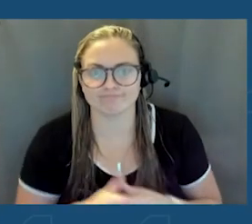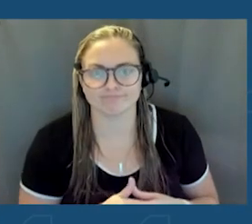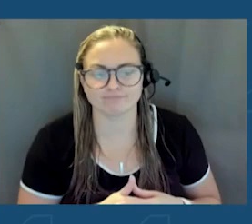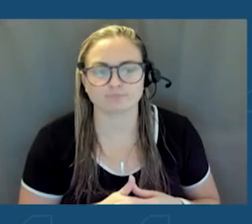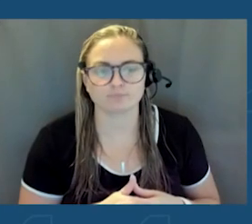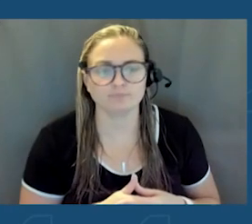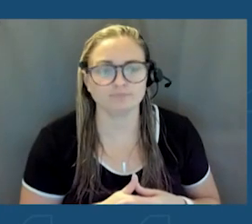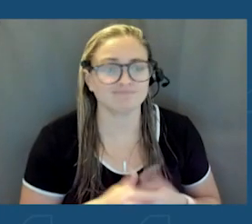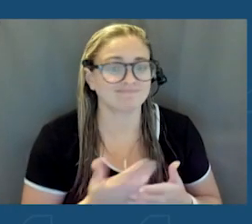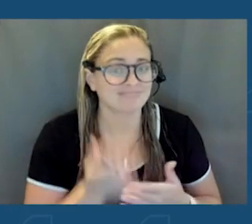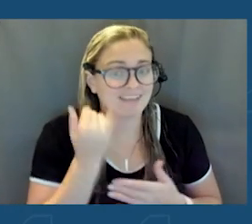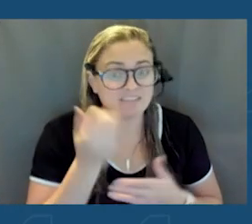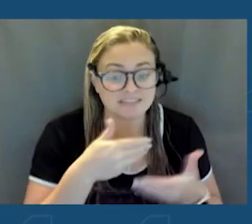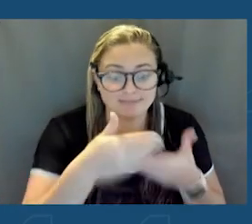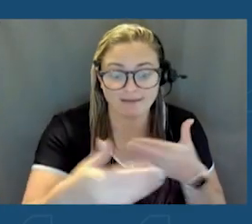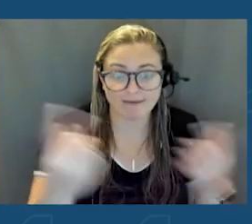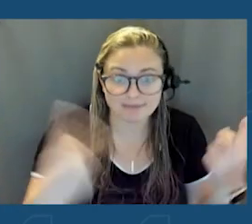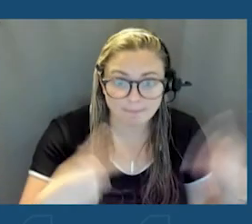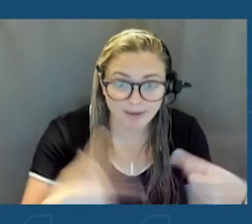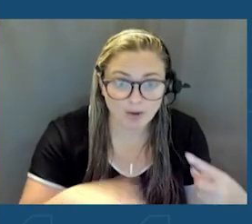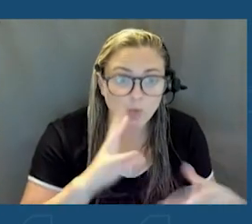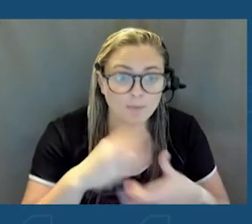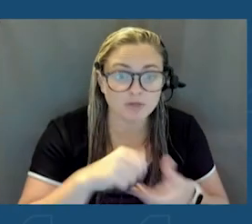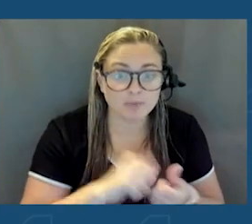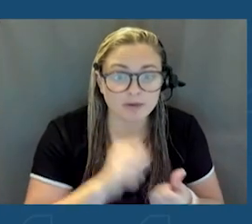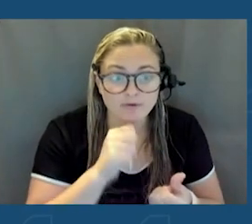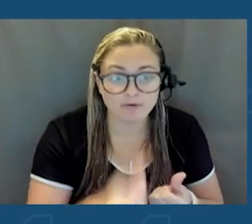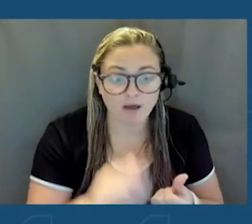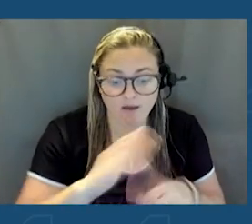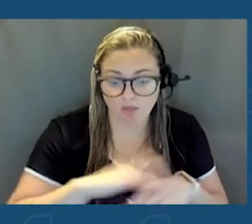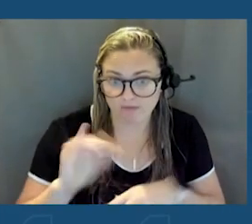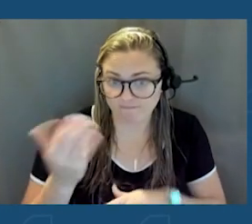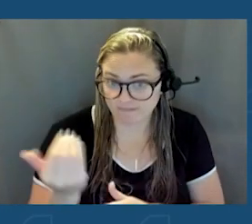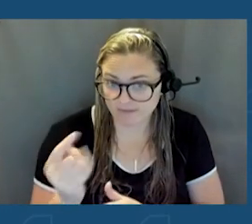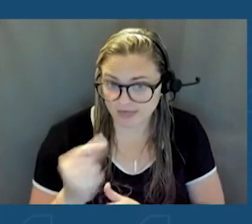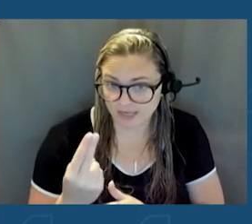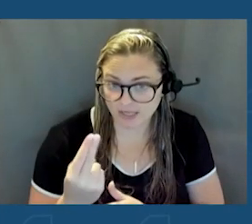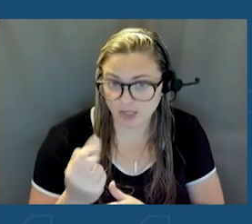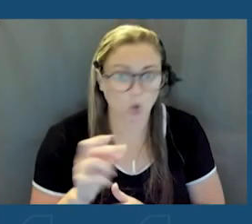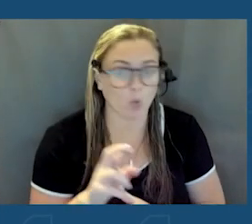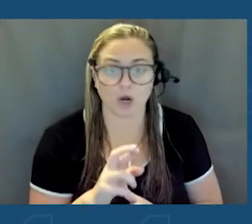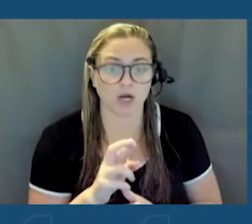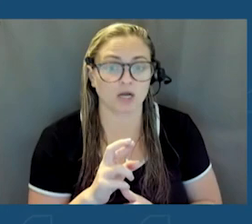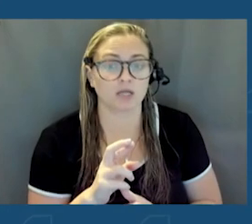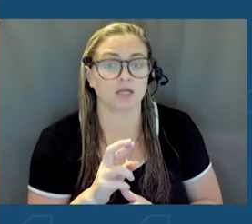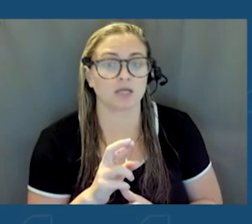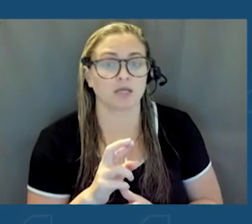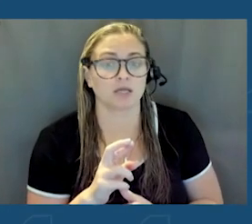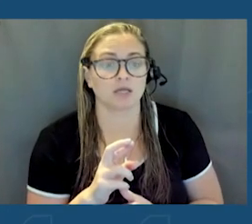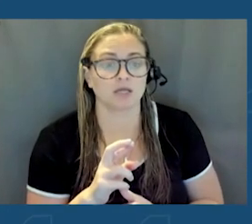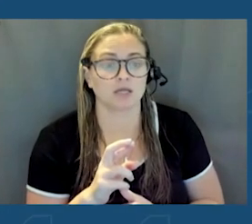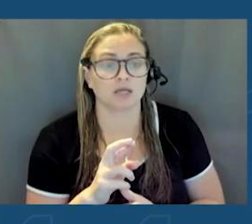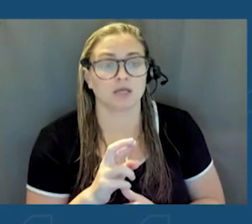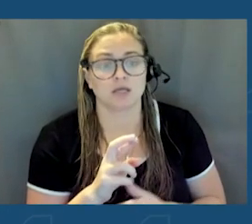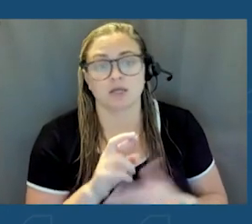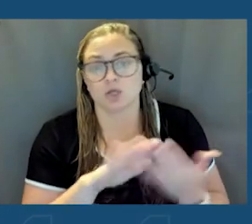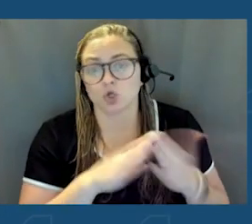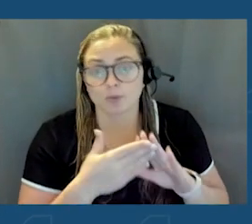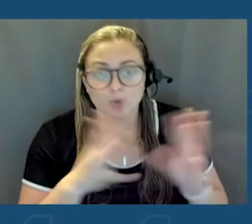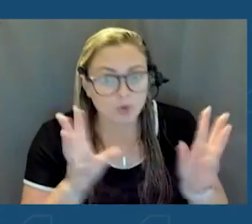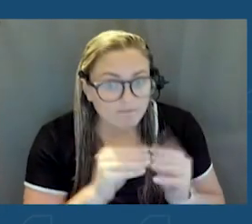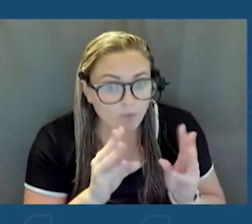upcoming debate that I'll be participating in on the 15th, or whether it's community forums, or whether